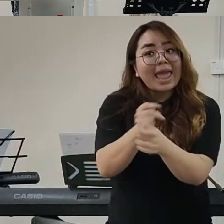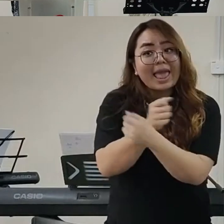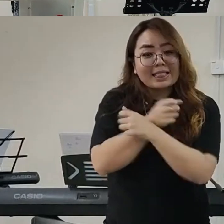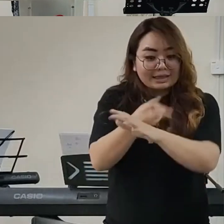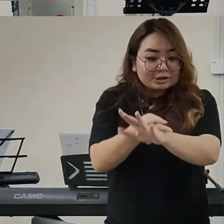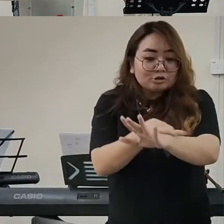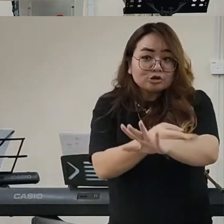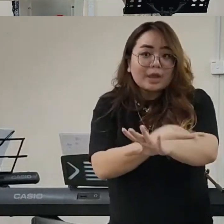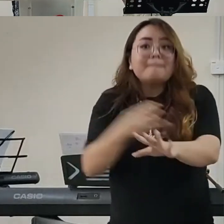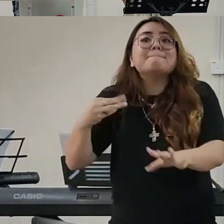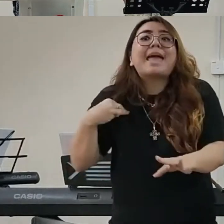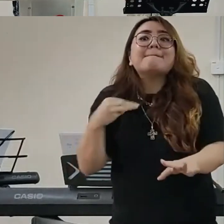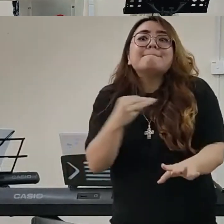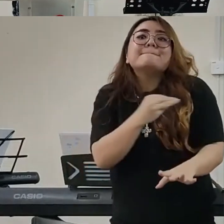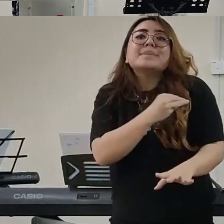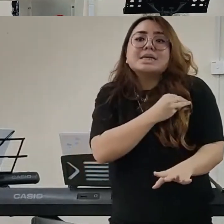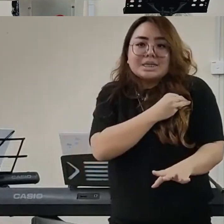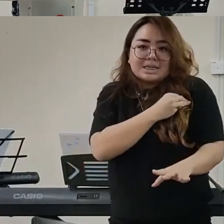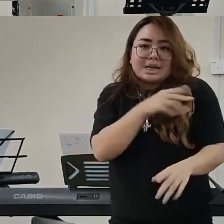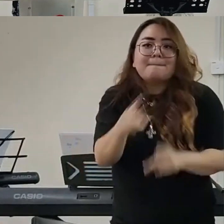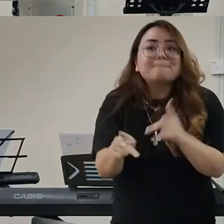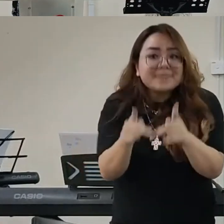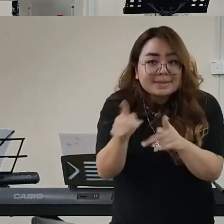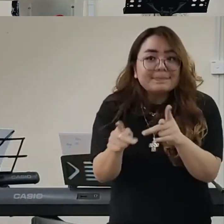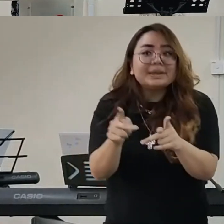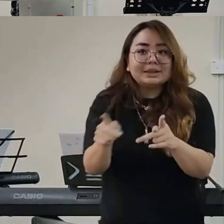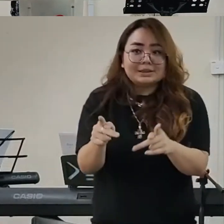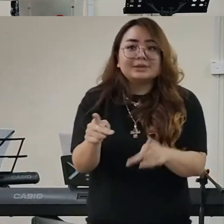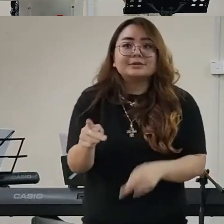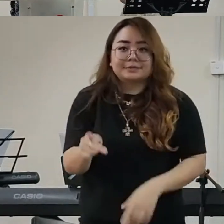sheep. Every, doesn't matter, even